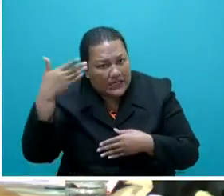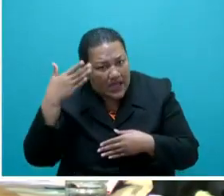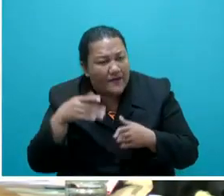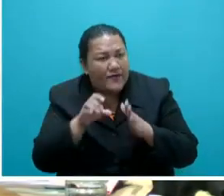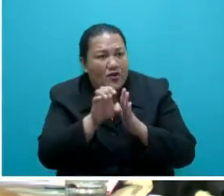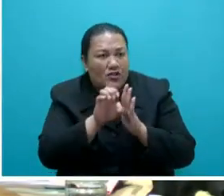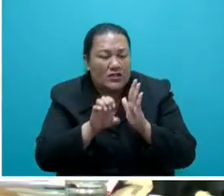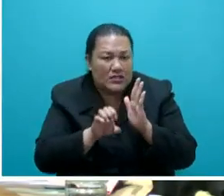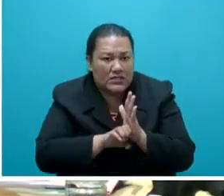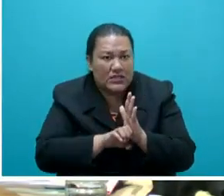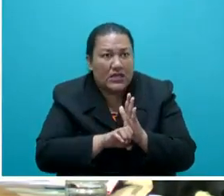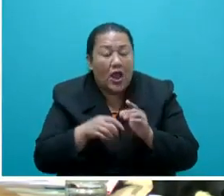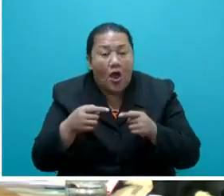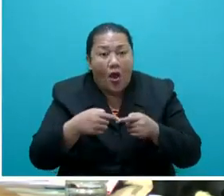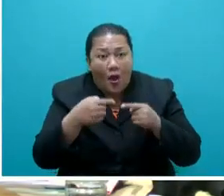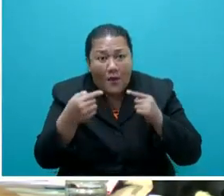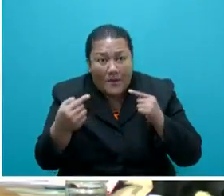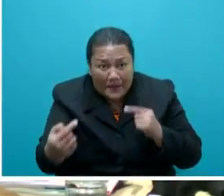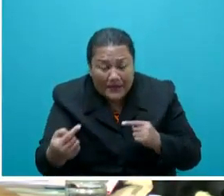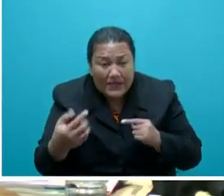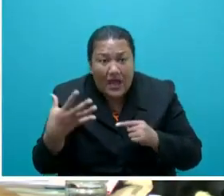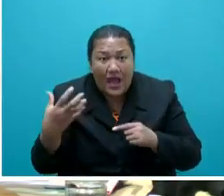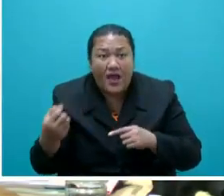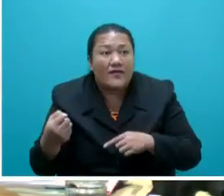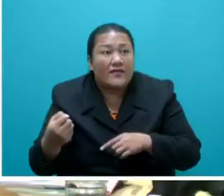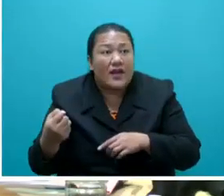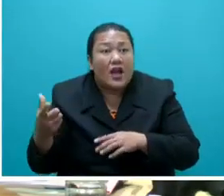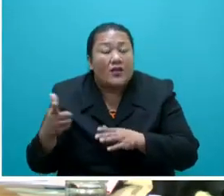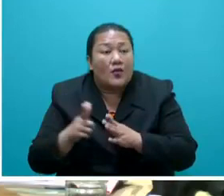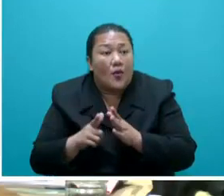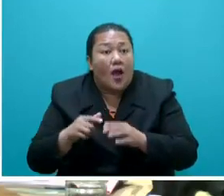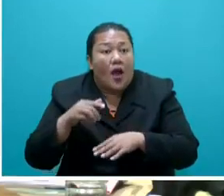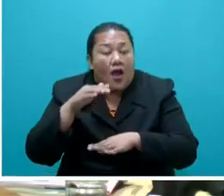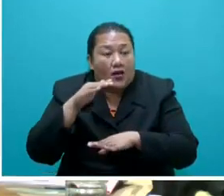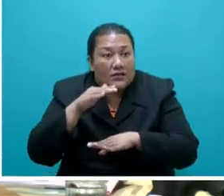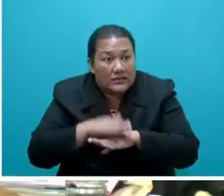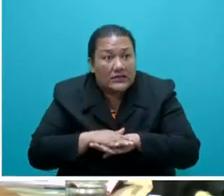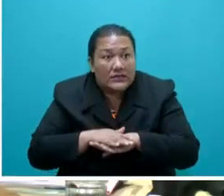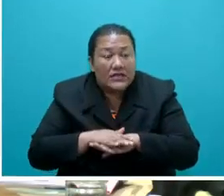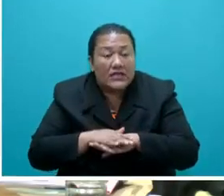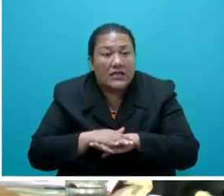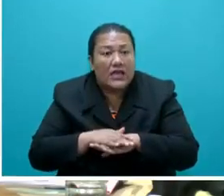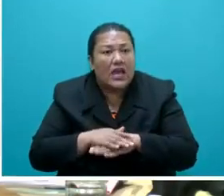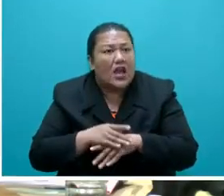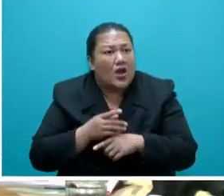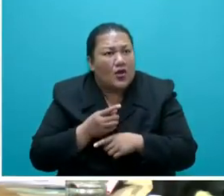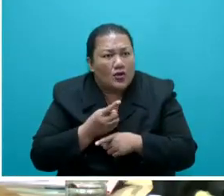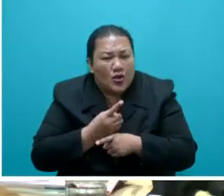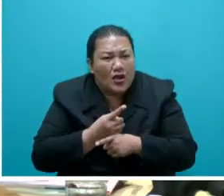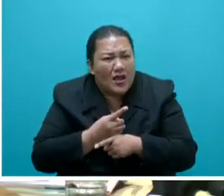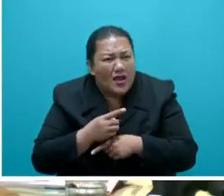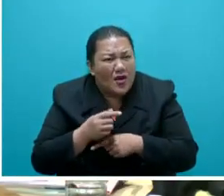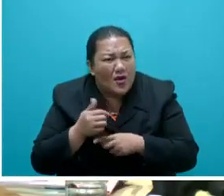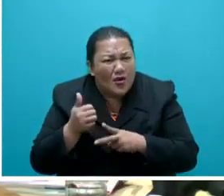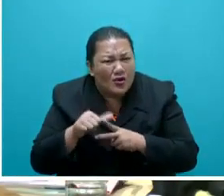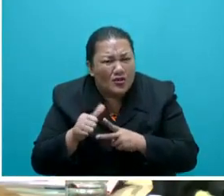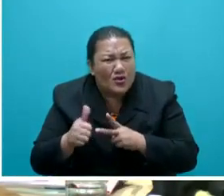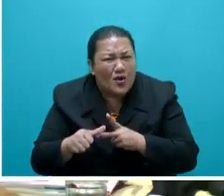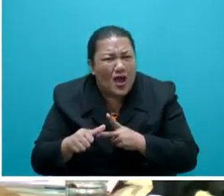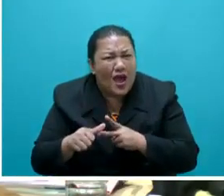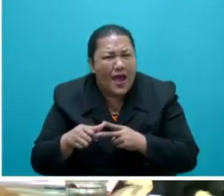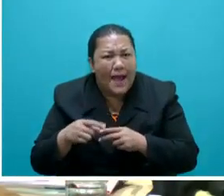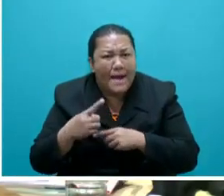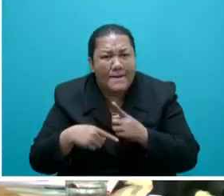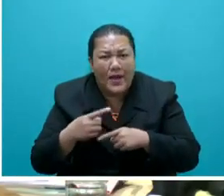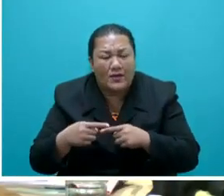side of the House, make us on this side of the House question again the integrity of those members. I have said this before and I